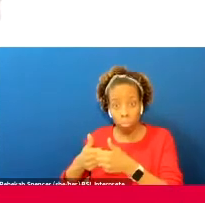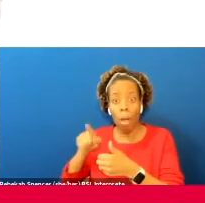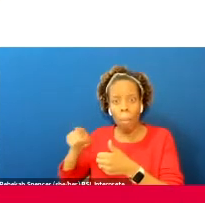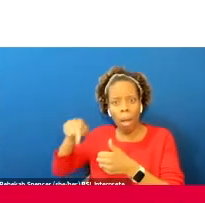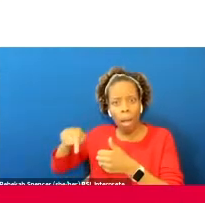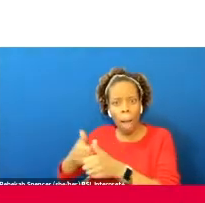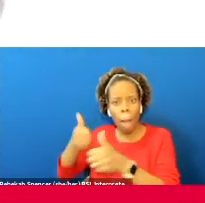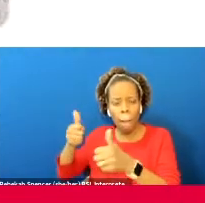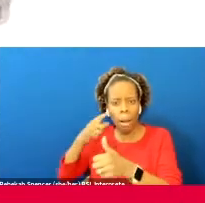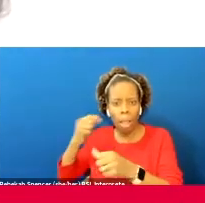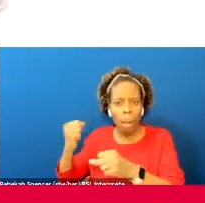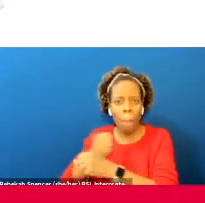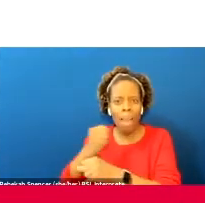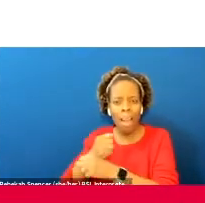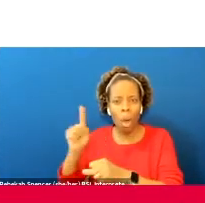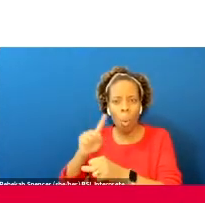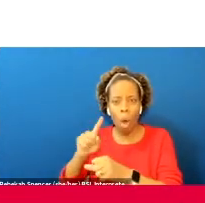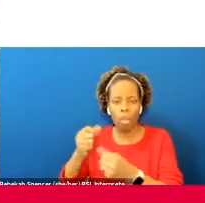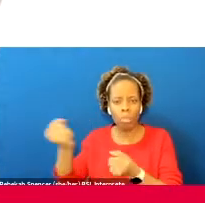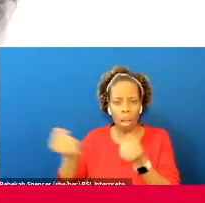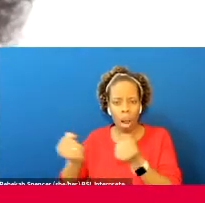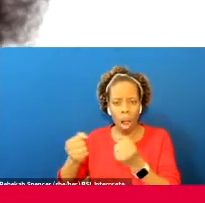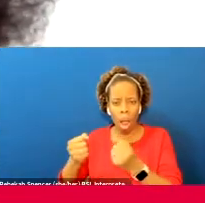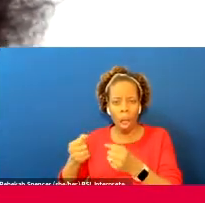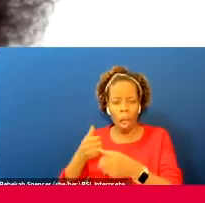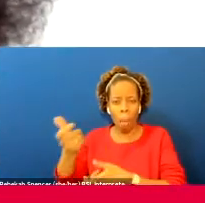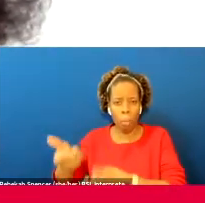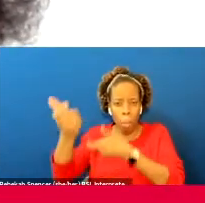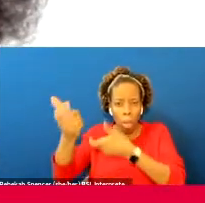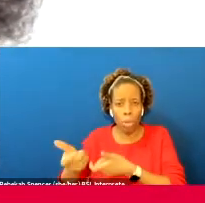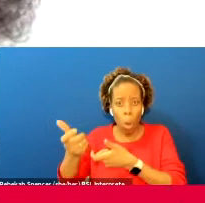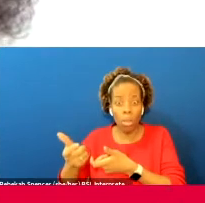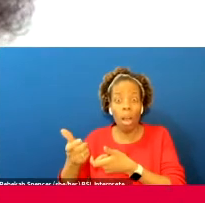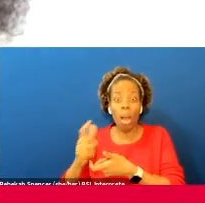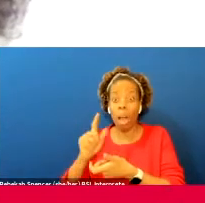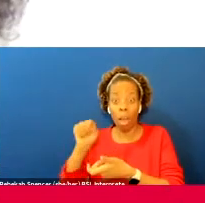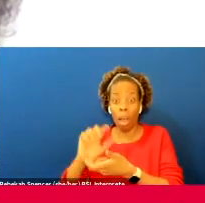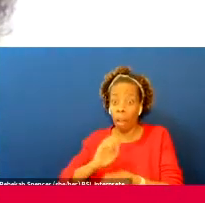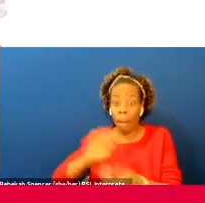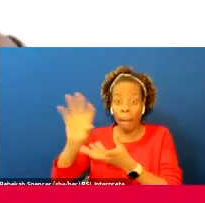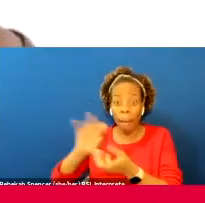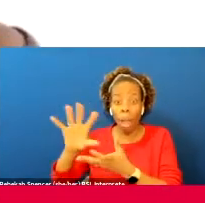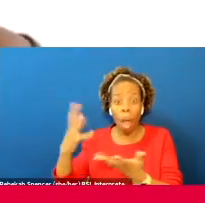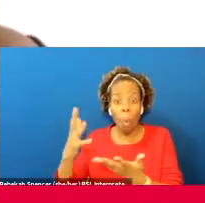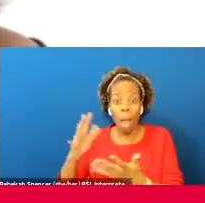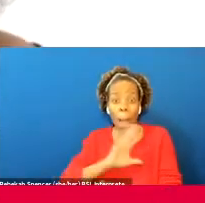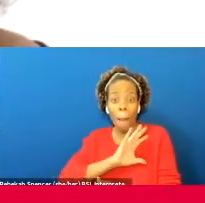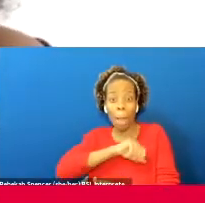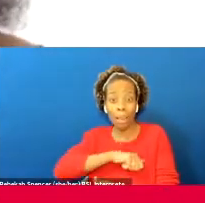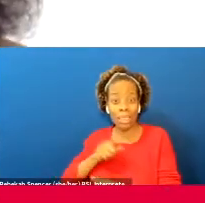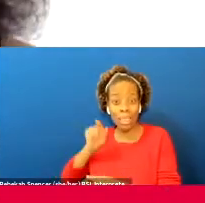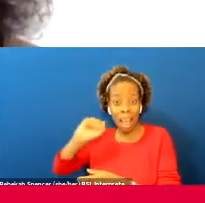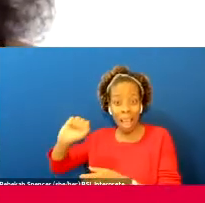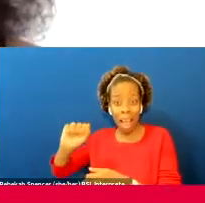manufactures bulldozers which can be armored and then in turn used on Palestinians and Palestinian land. So the question